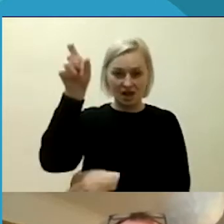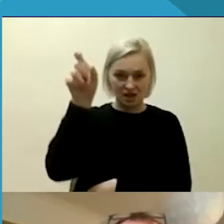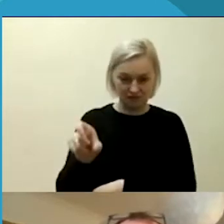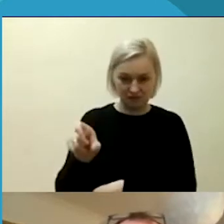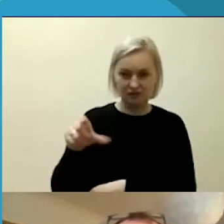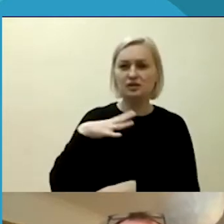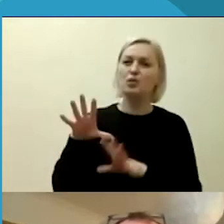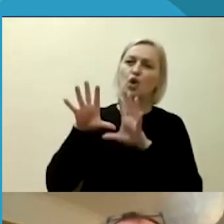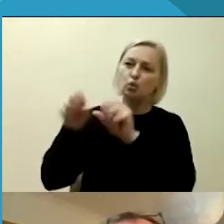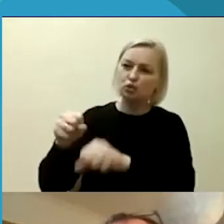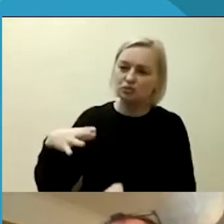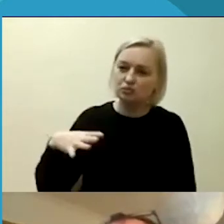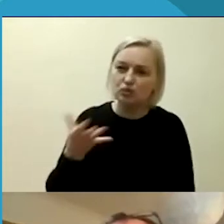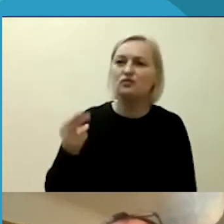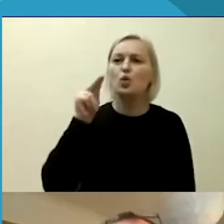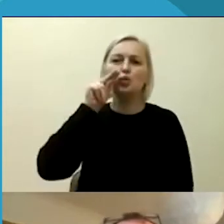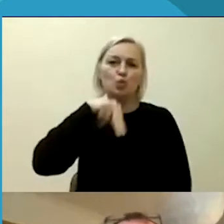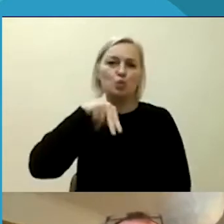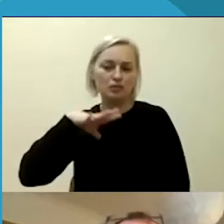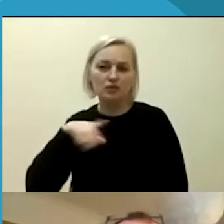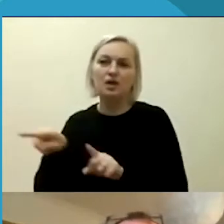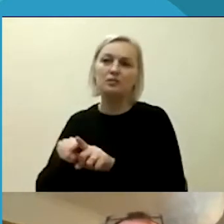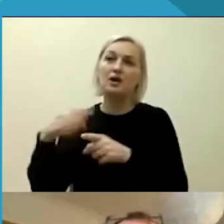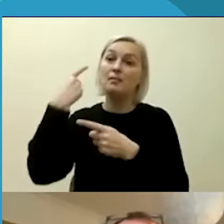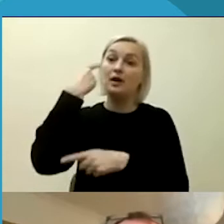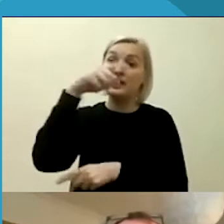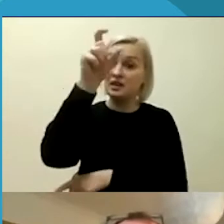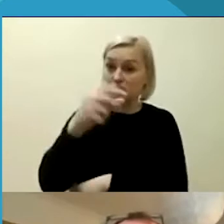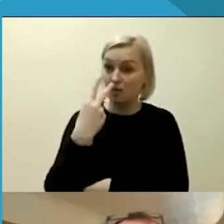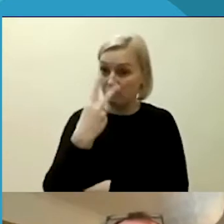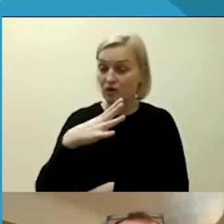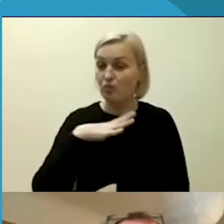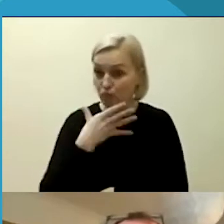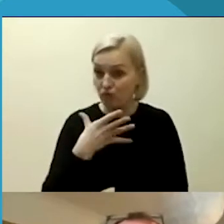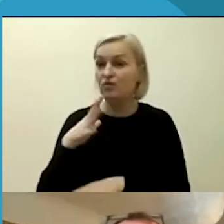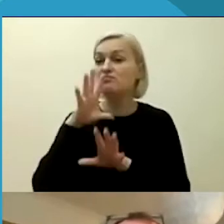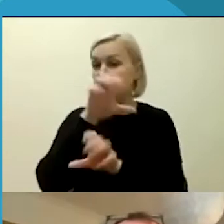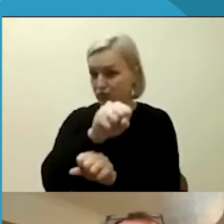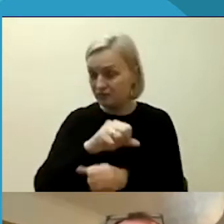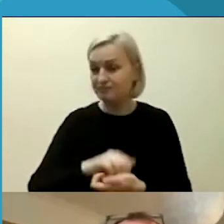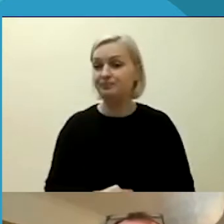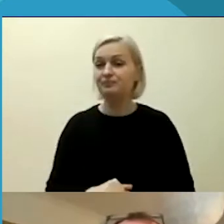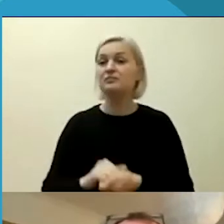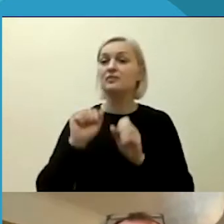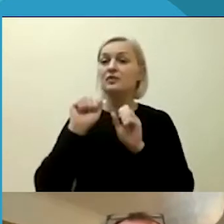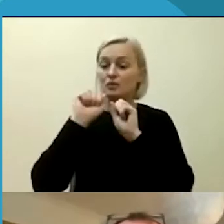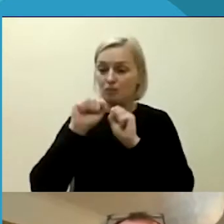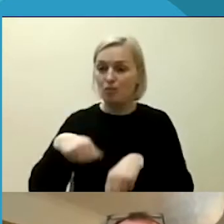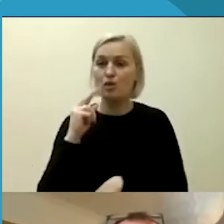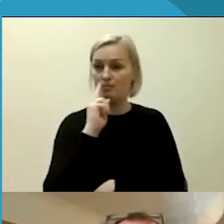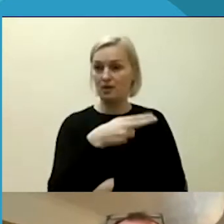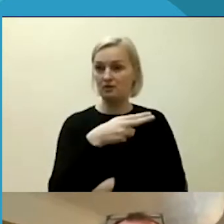report it. So you can report it online. We also have Google and Android, or Apple and Android